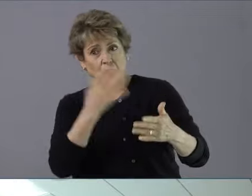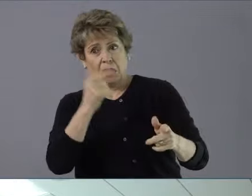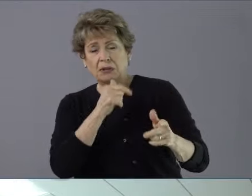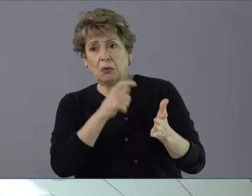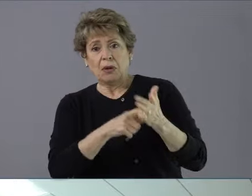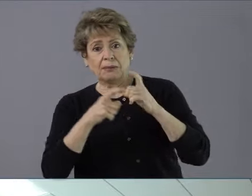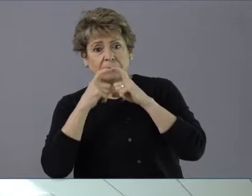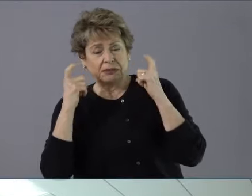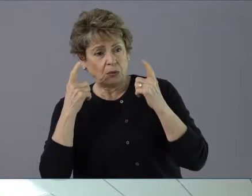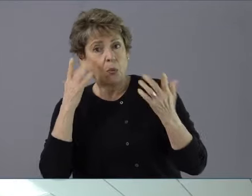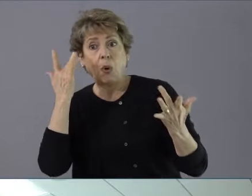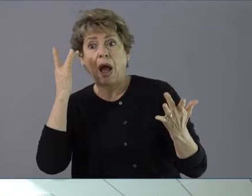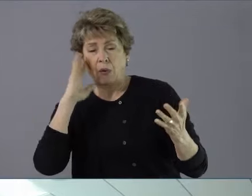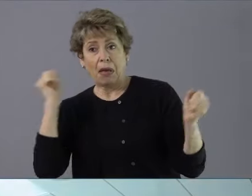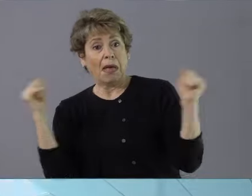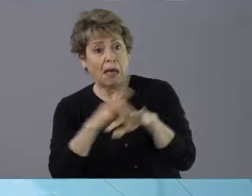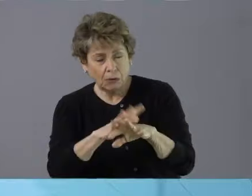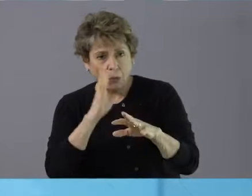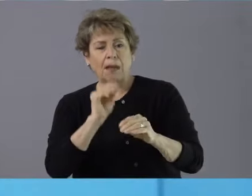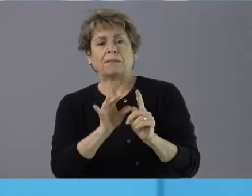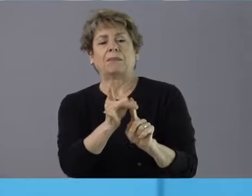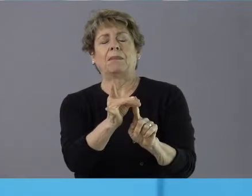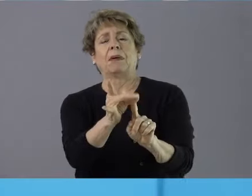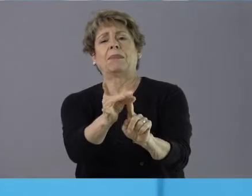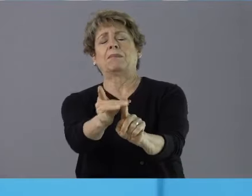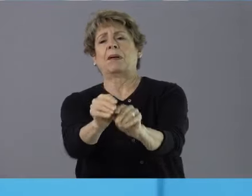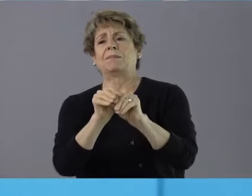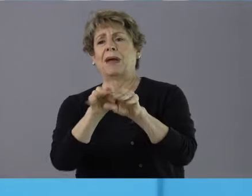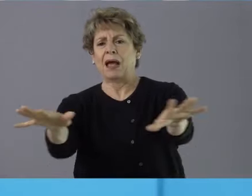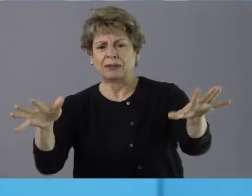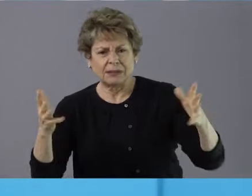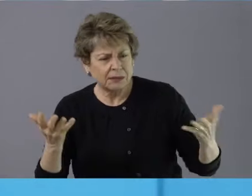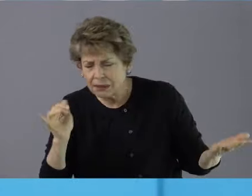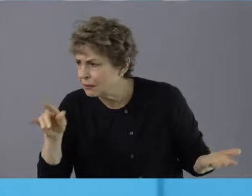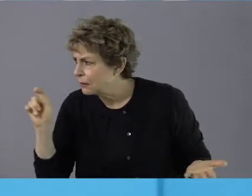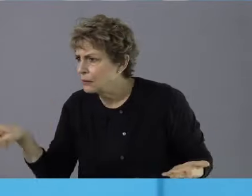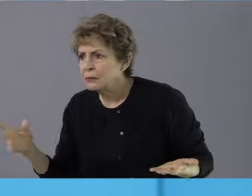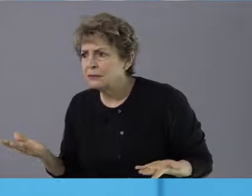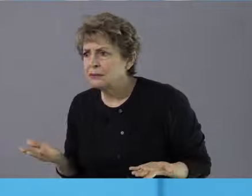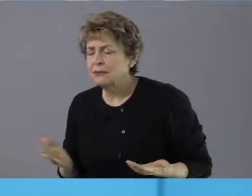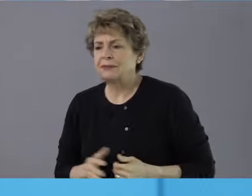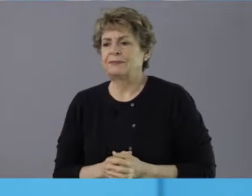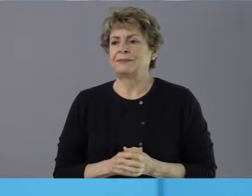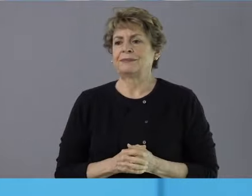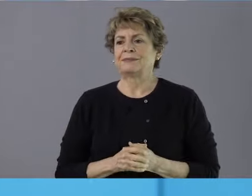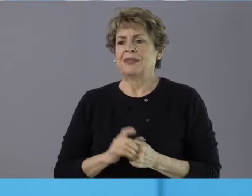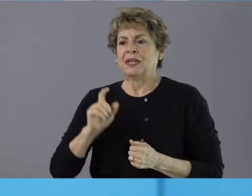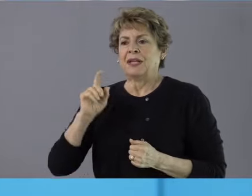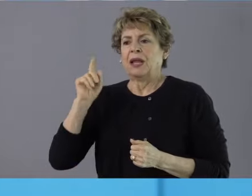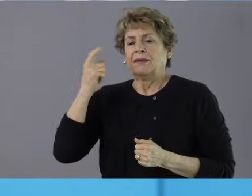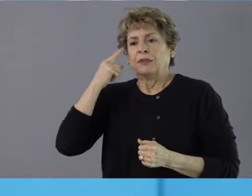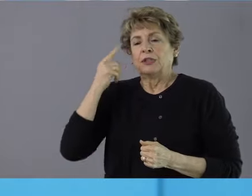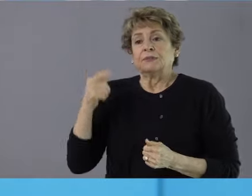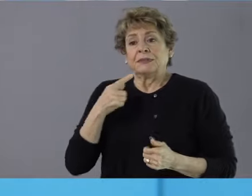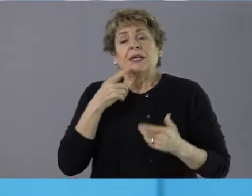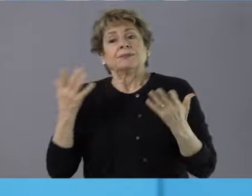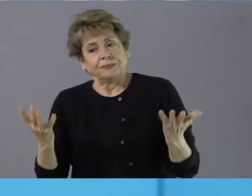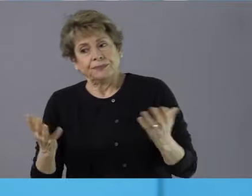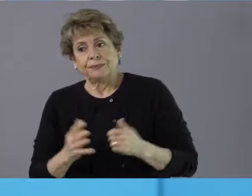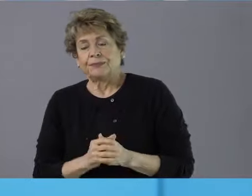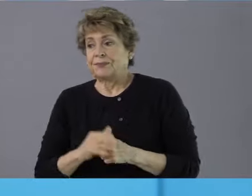COVID? We're going to review things that are on the calendar or things that are going to happen